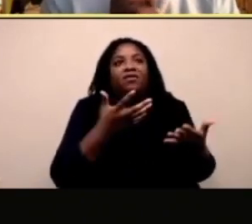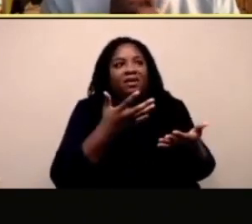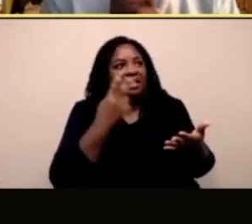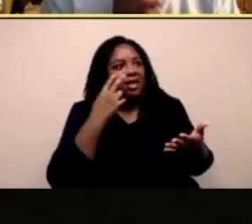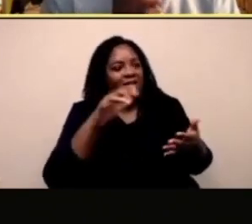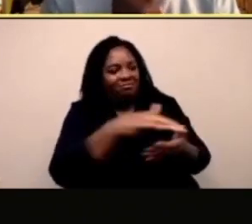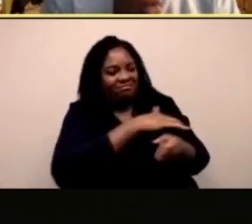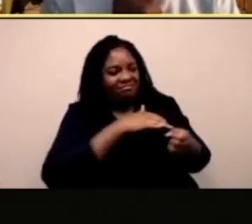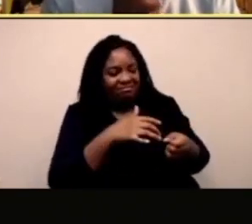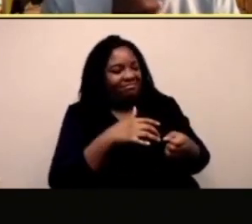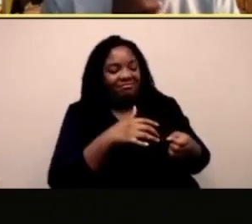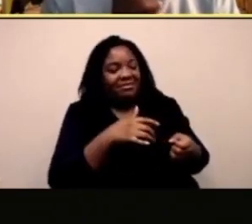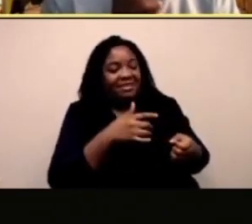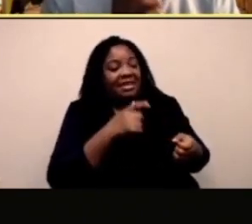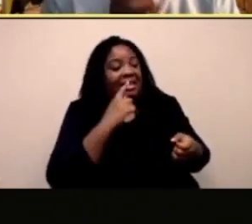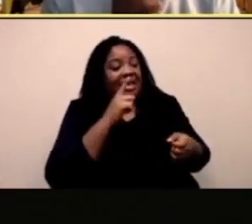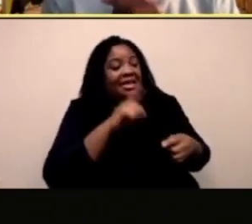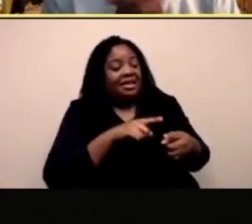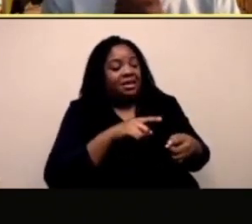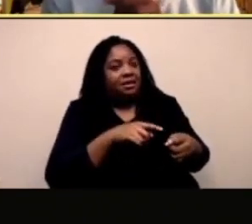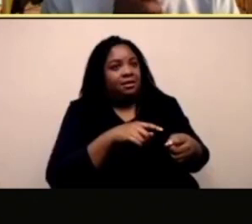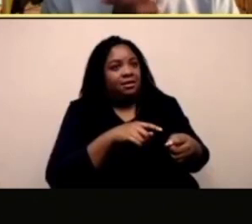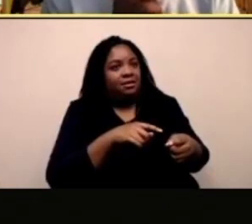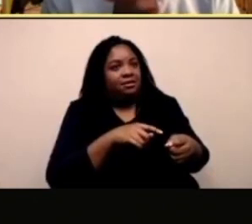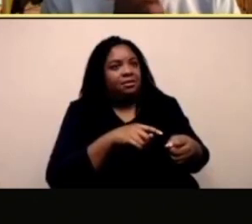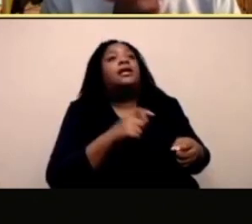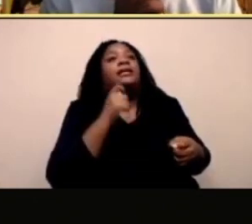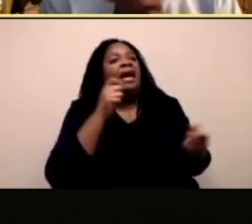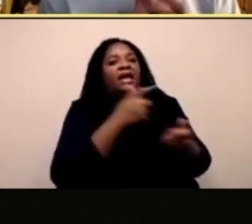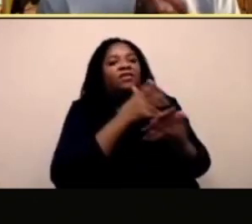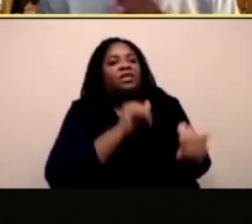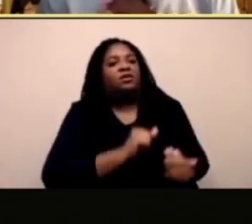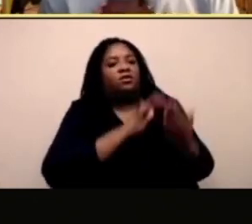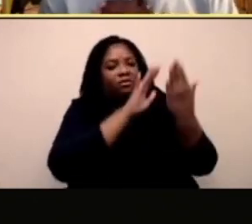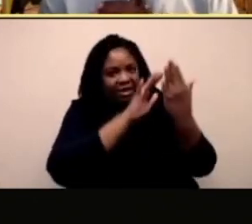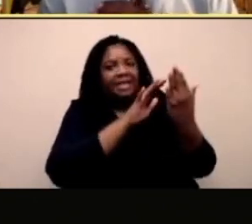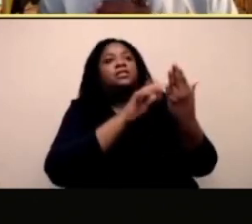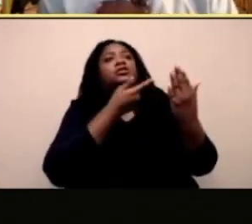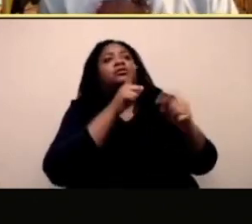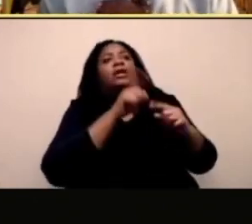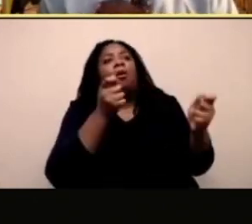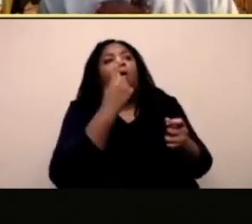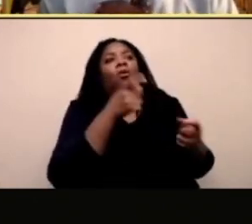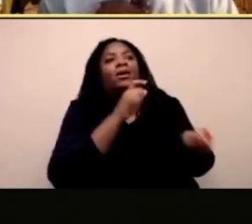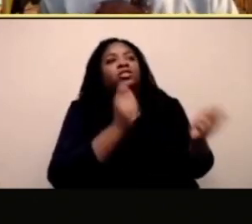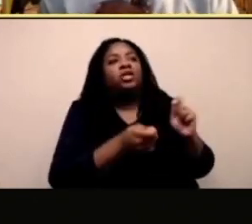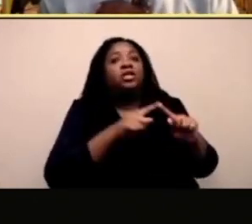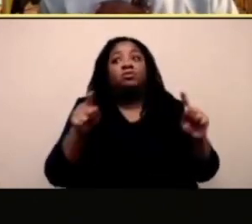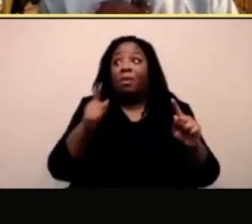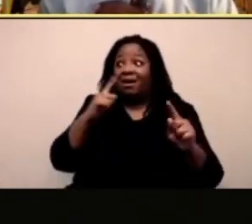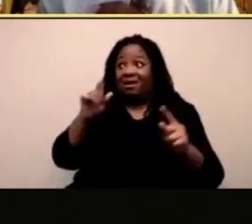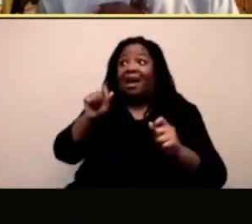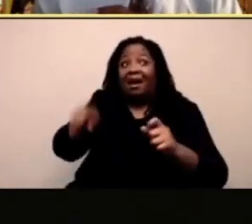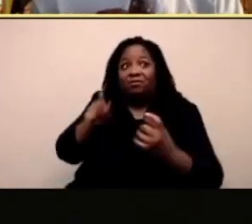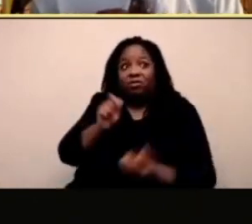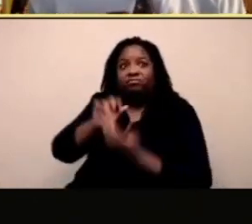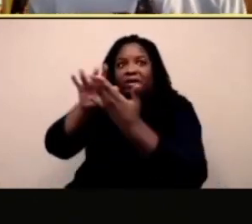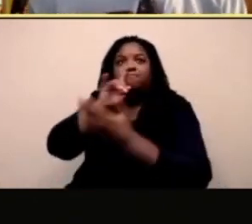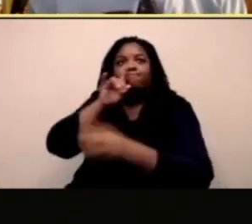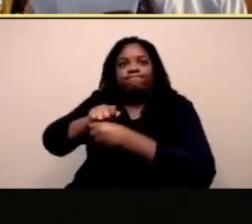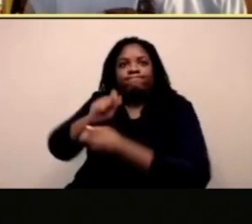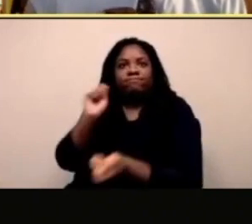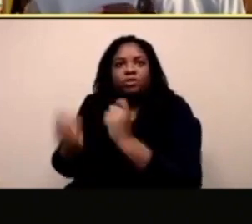but nothing can be changed until it's faced, by the illustrious James Baldwin. So love it. And I'm happy to have his